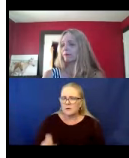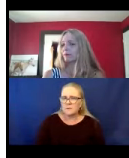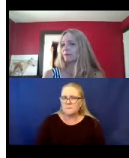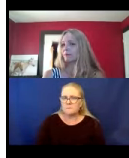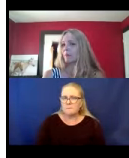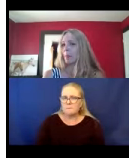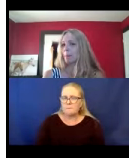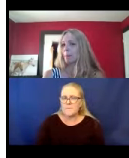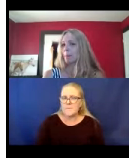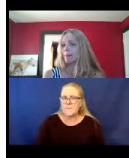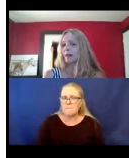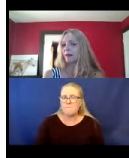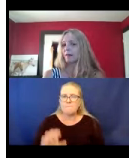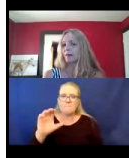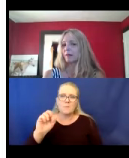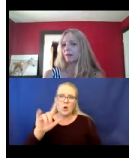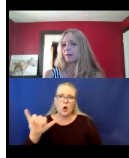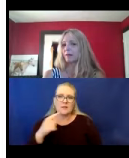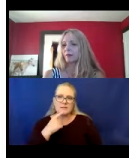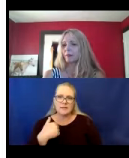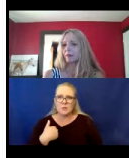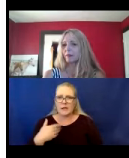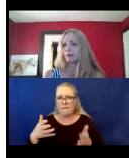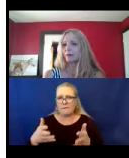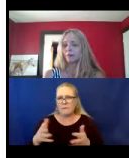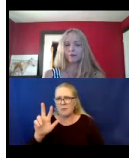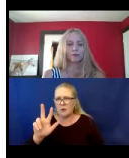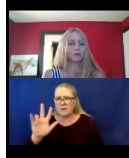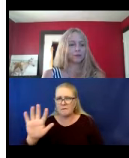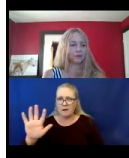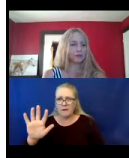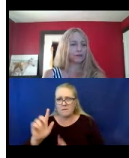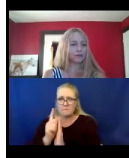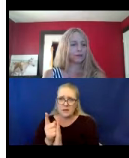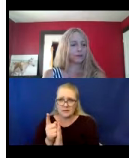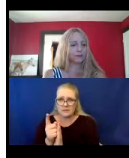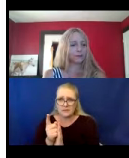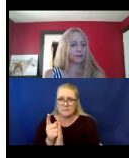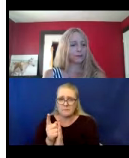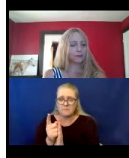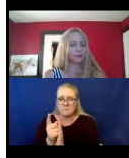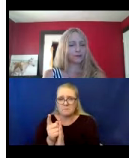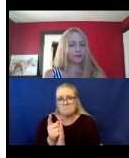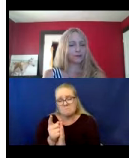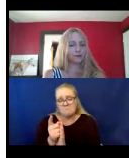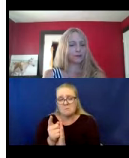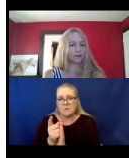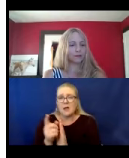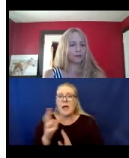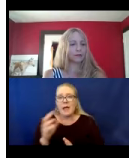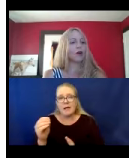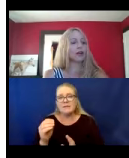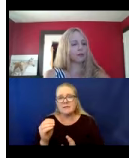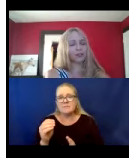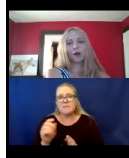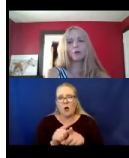We have just about 35 minutes left in the presentation. So you've probably, and we do have some questions that have